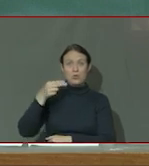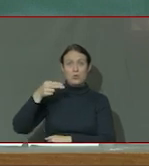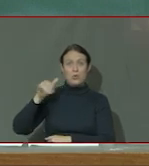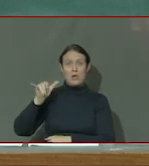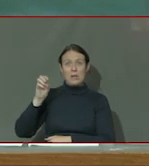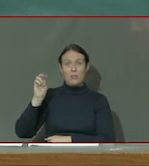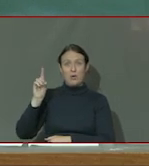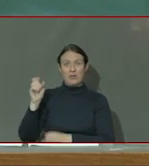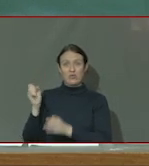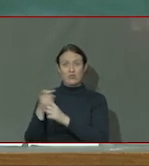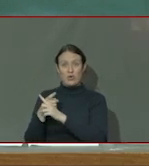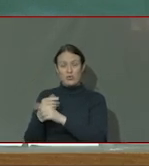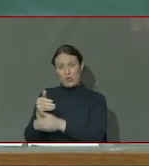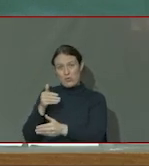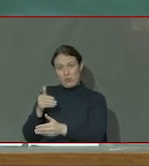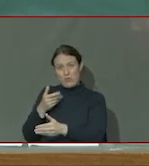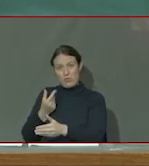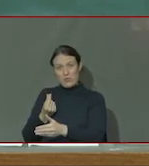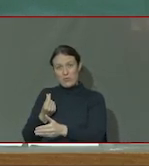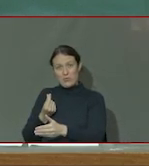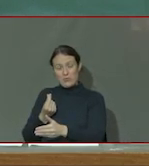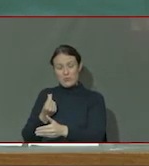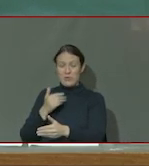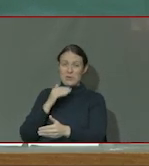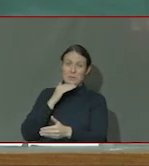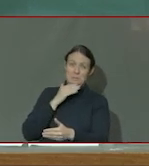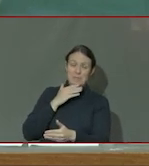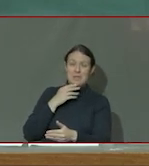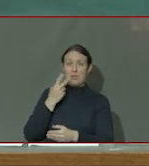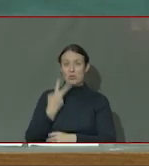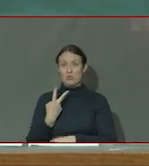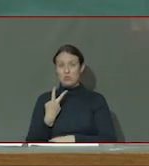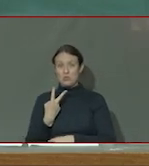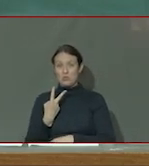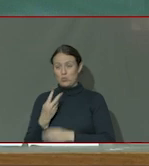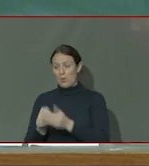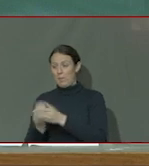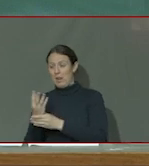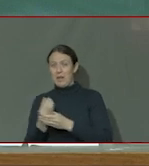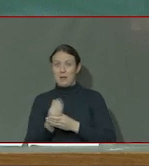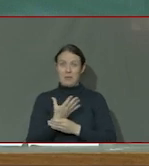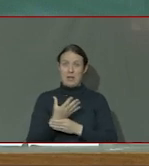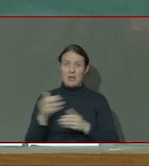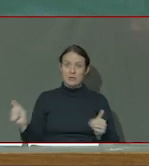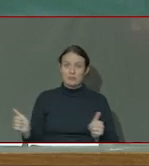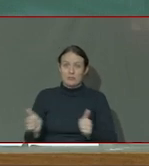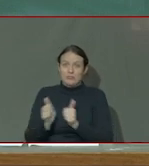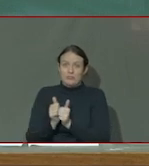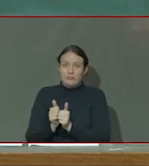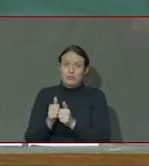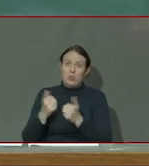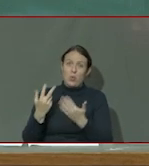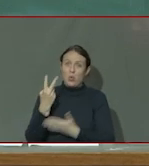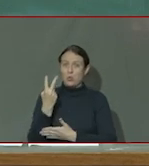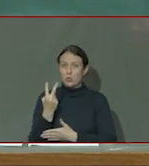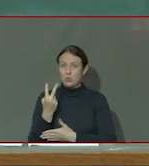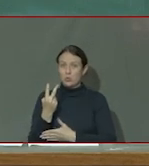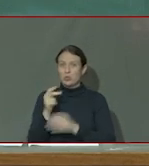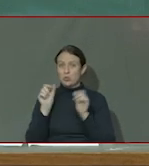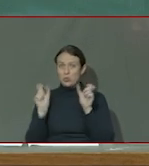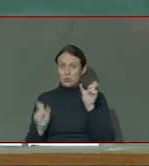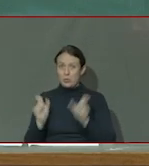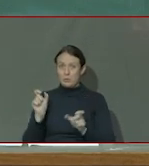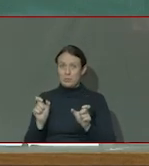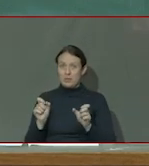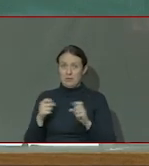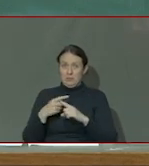two plants or animals together and they mate. You normally make a cross there. So